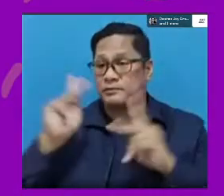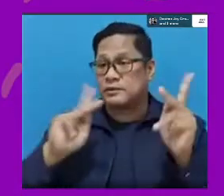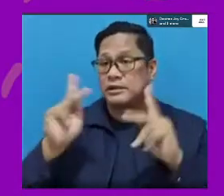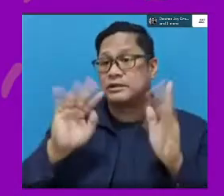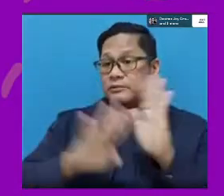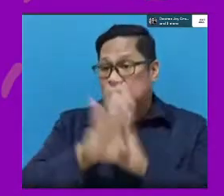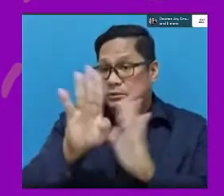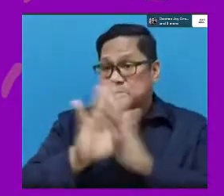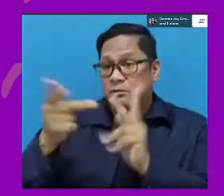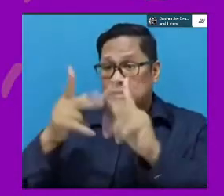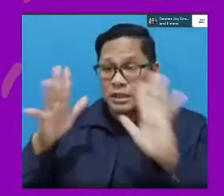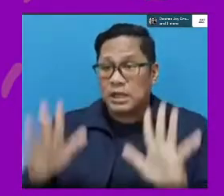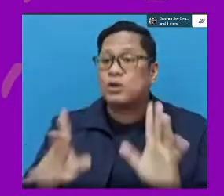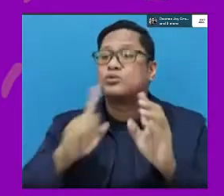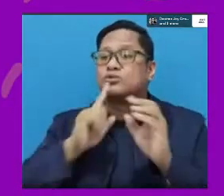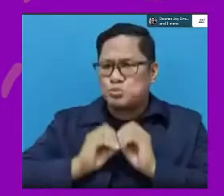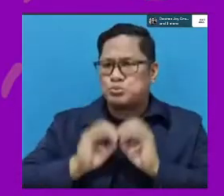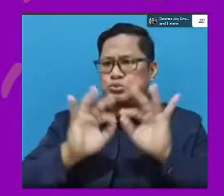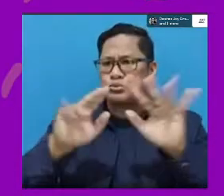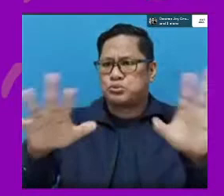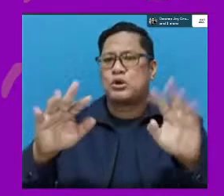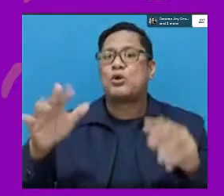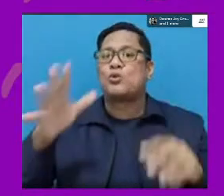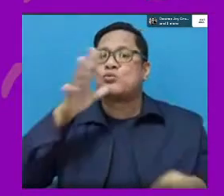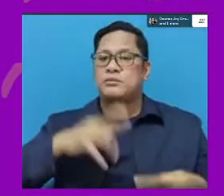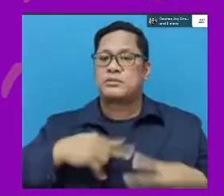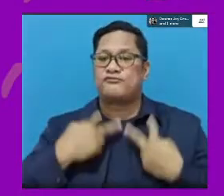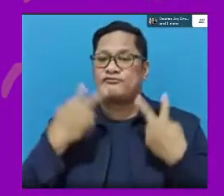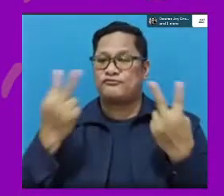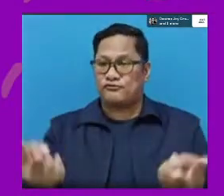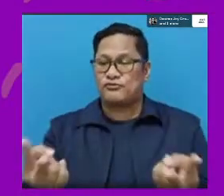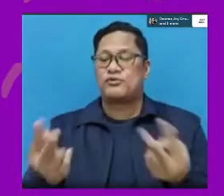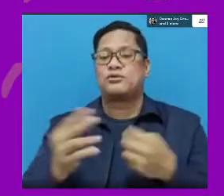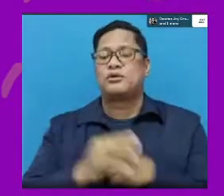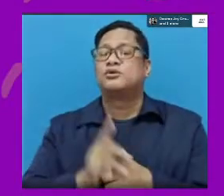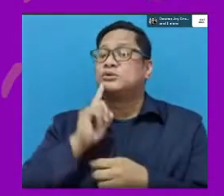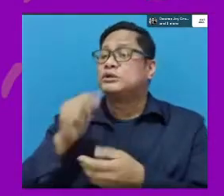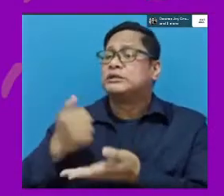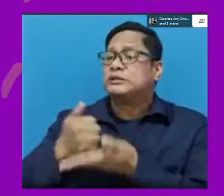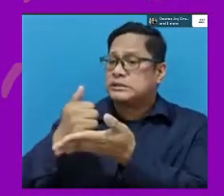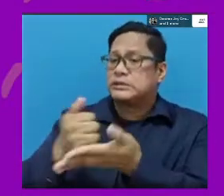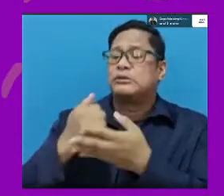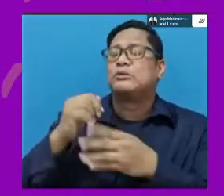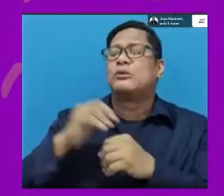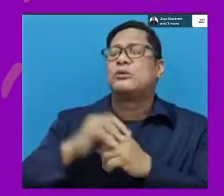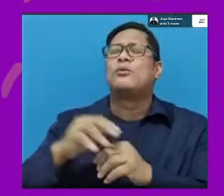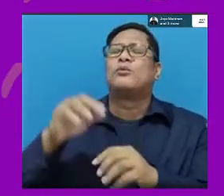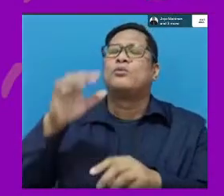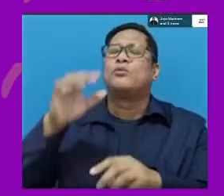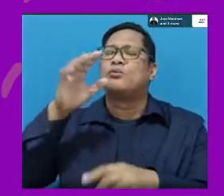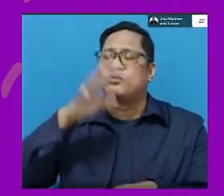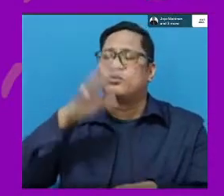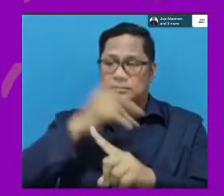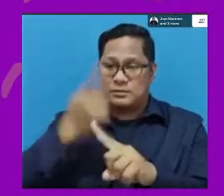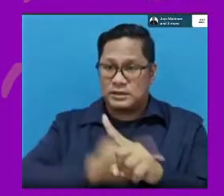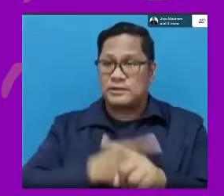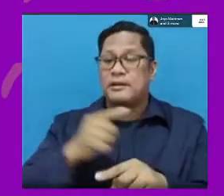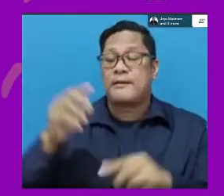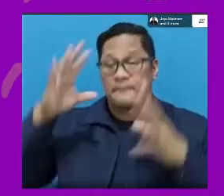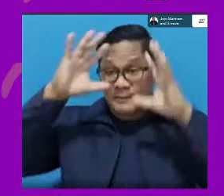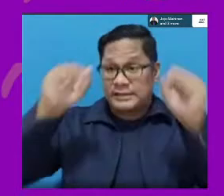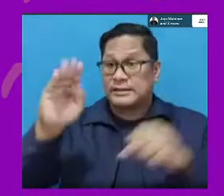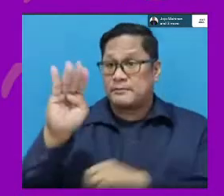in amplifying women's voices. On March 8th, International Women's Day, President Biden issued